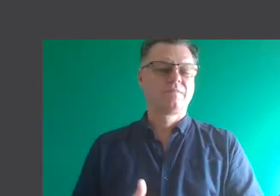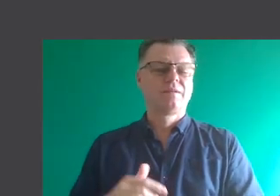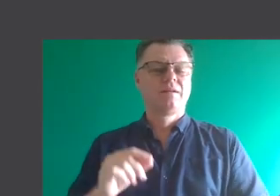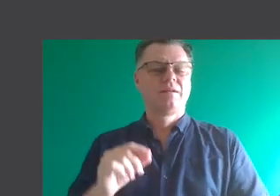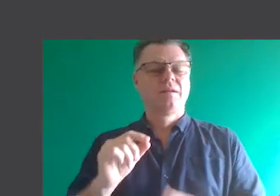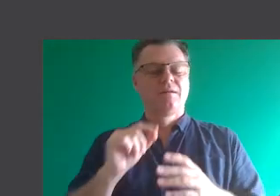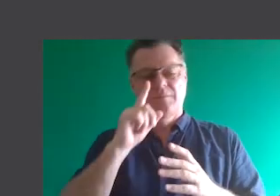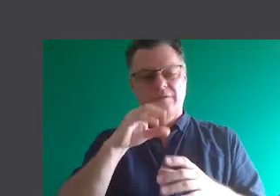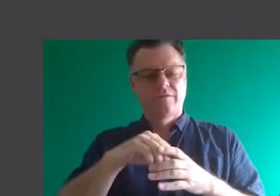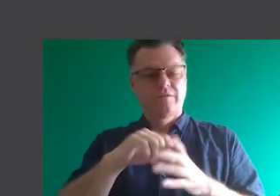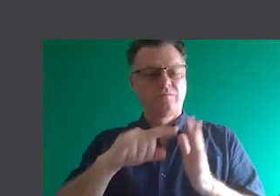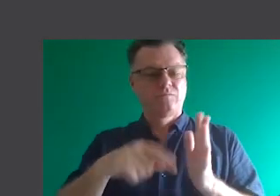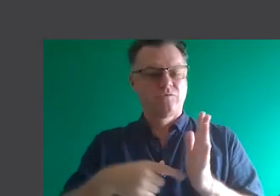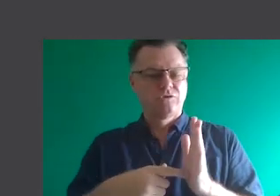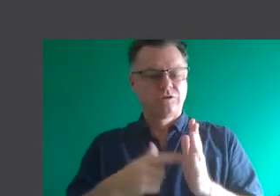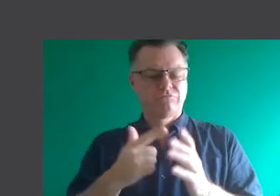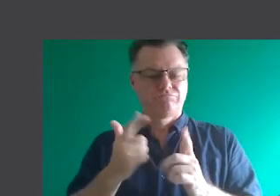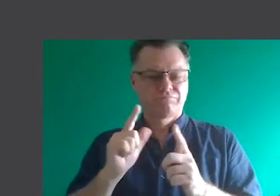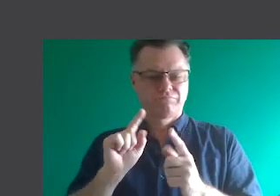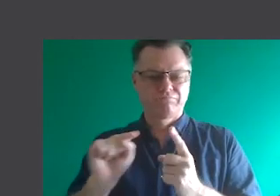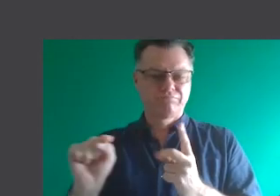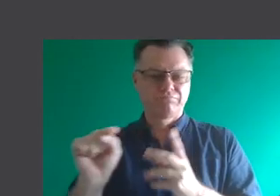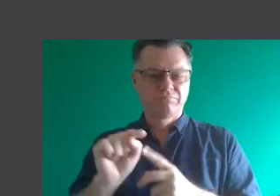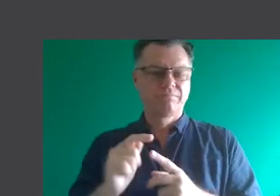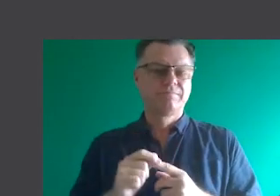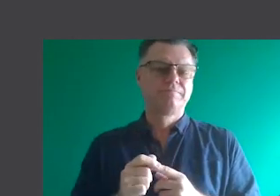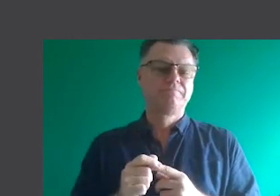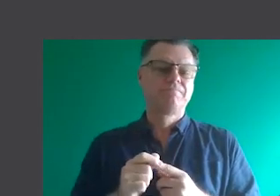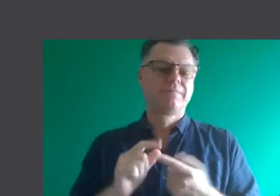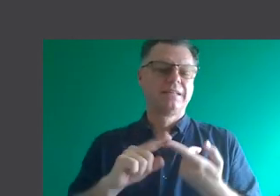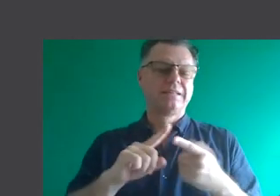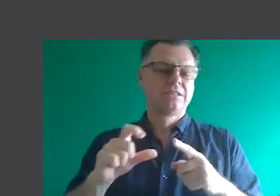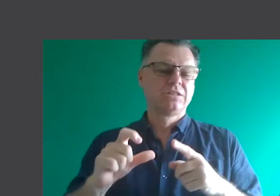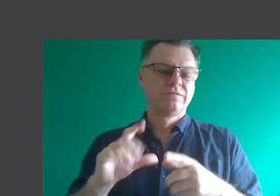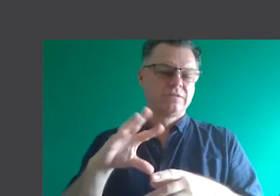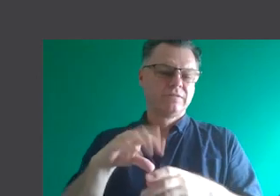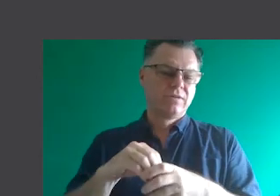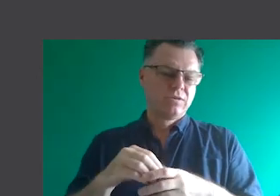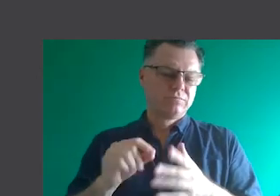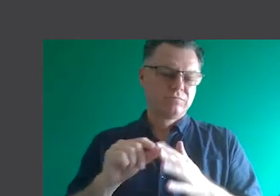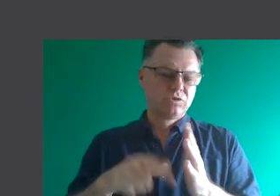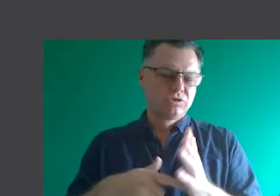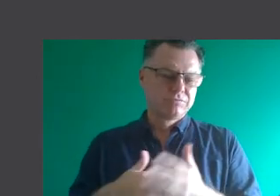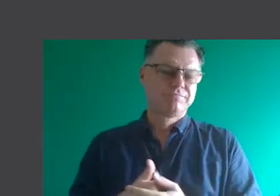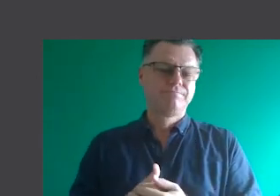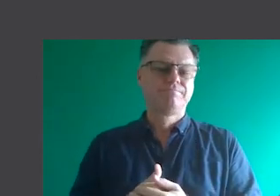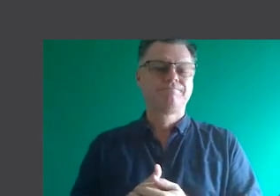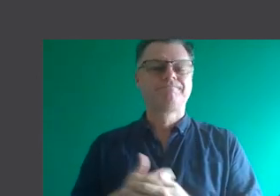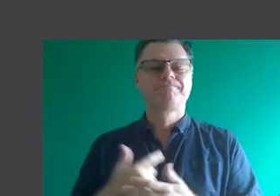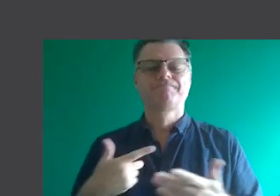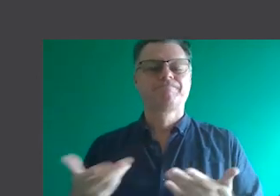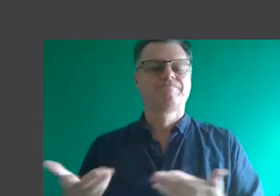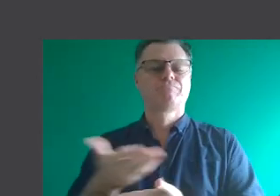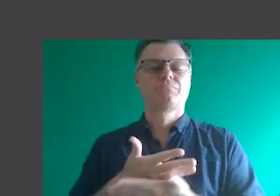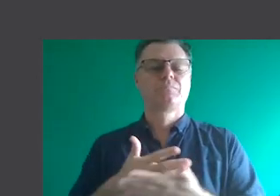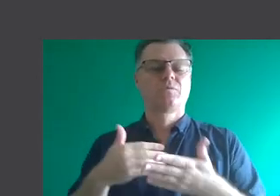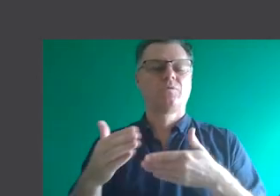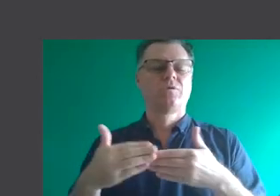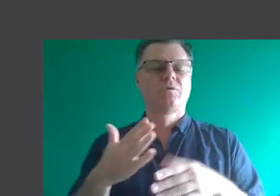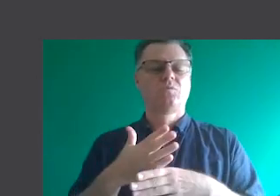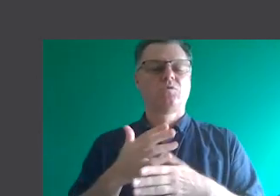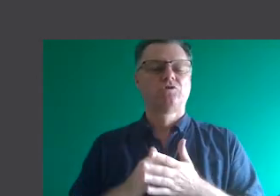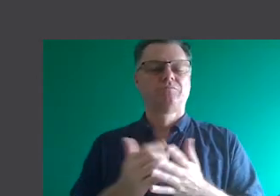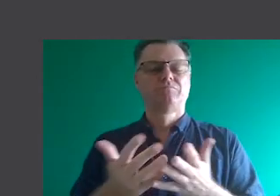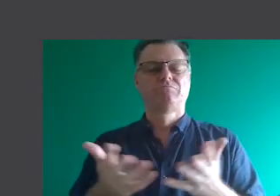leadership. We consulted with the project officers and the execs involved in those projects, and